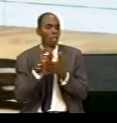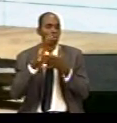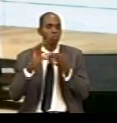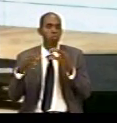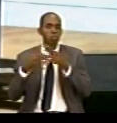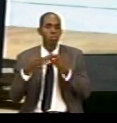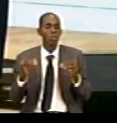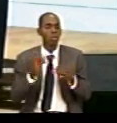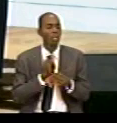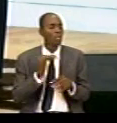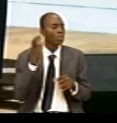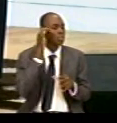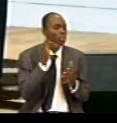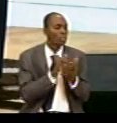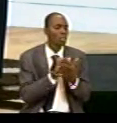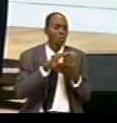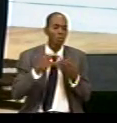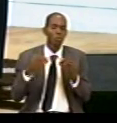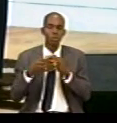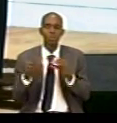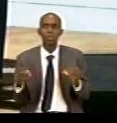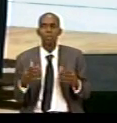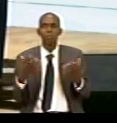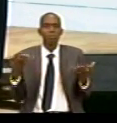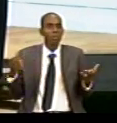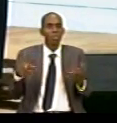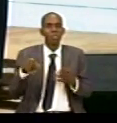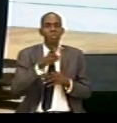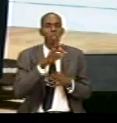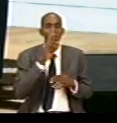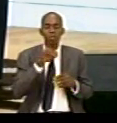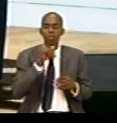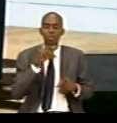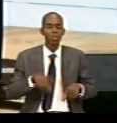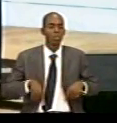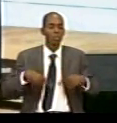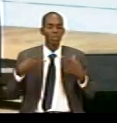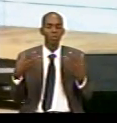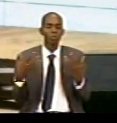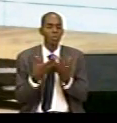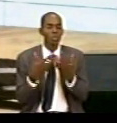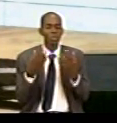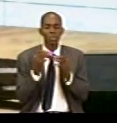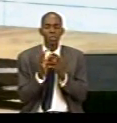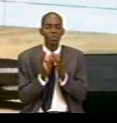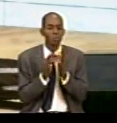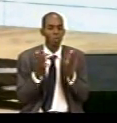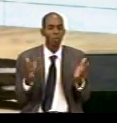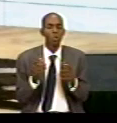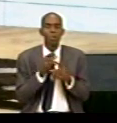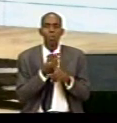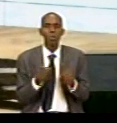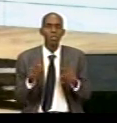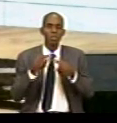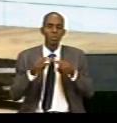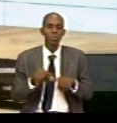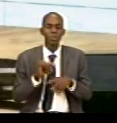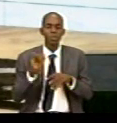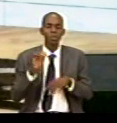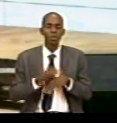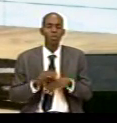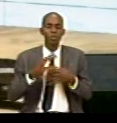I hear that story. They don't live their lives according to the Bible. They live their lives on the basis of